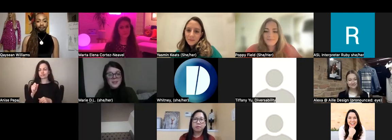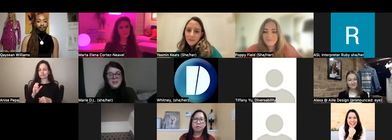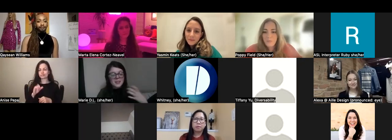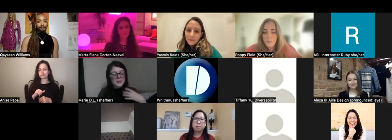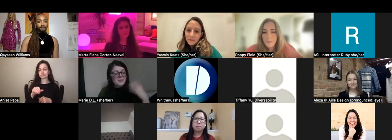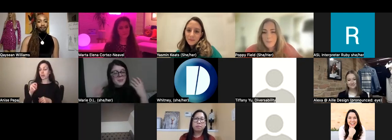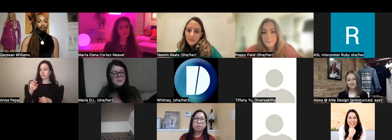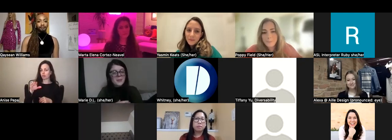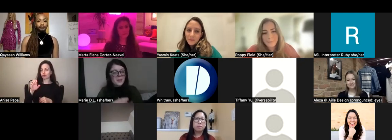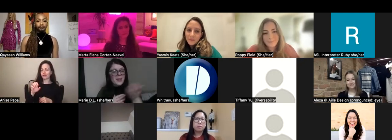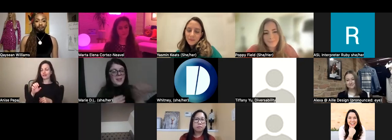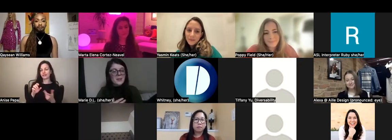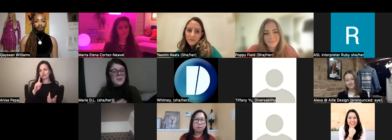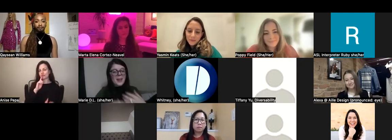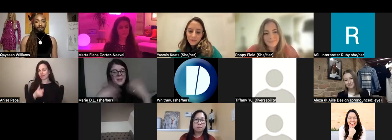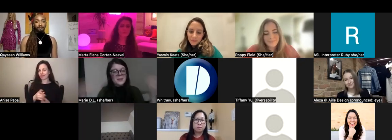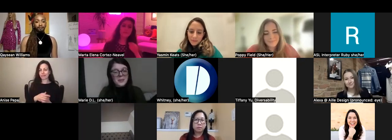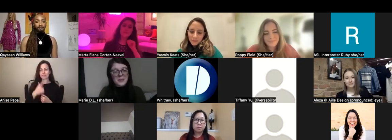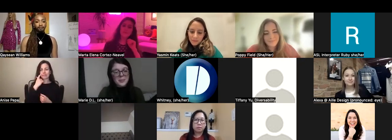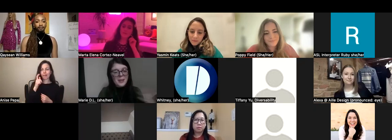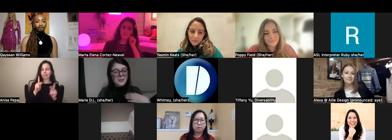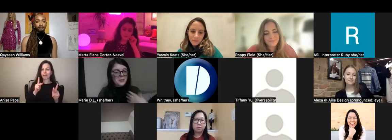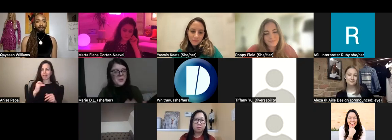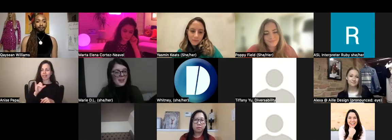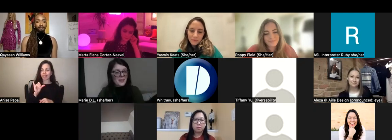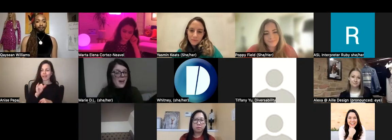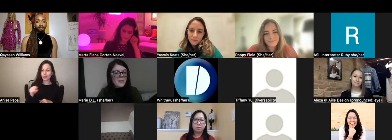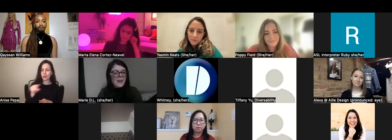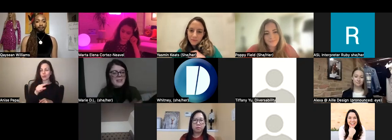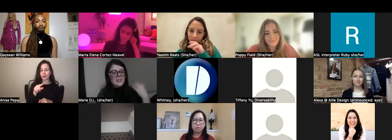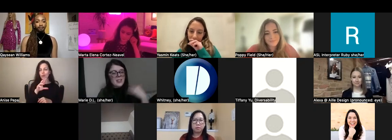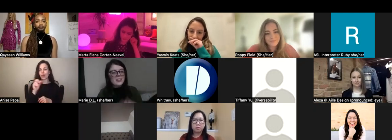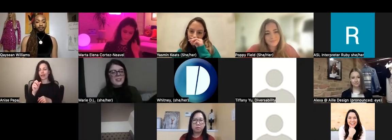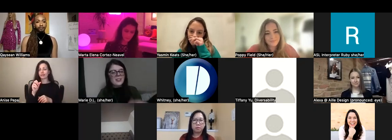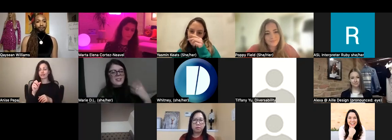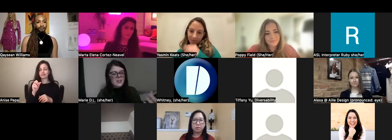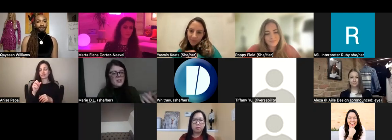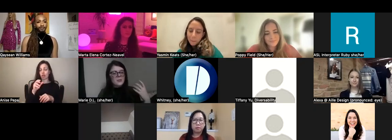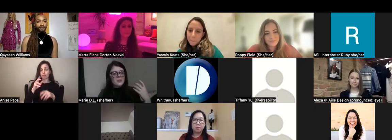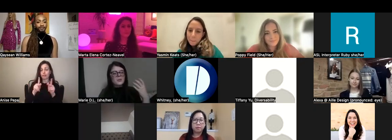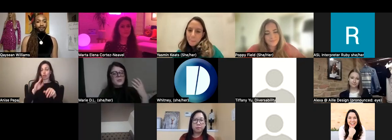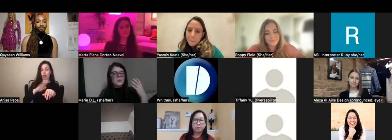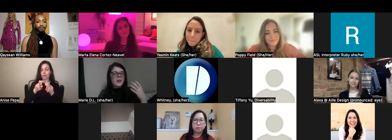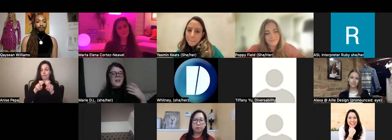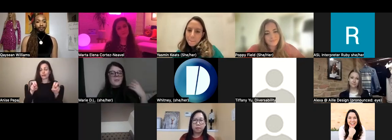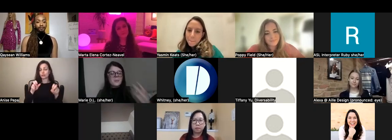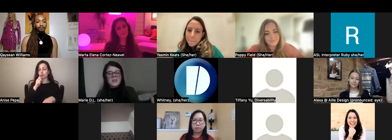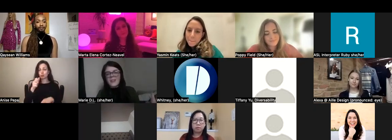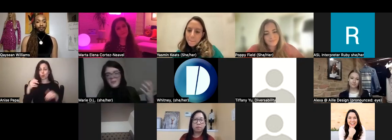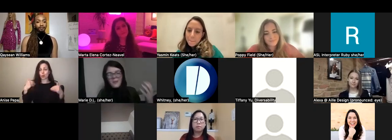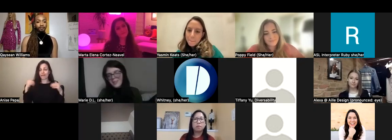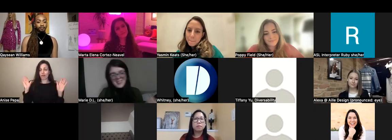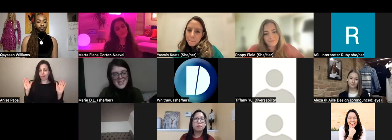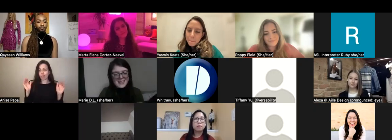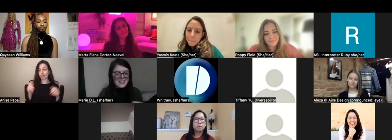Really, because people like you and everyone on this panel don't give up, and they just continue to be